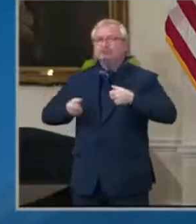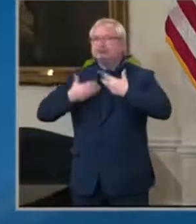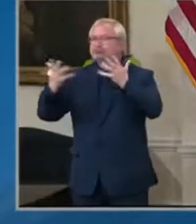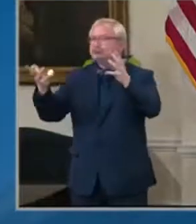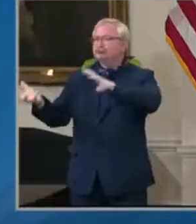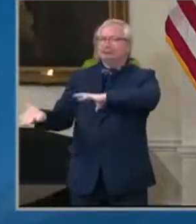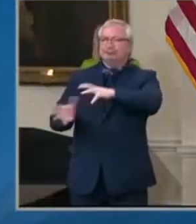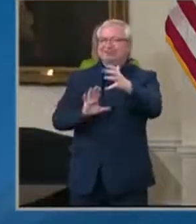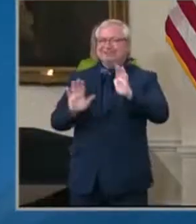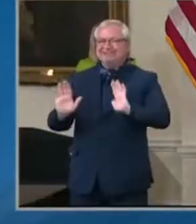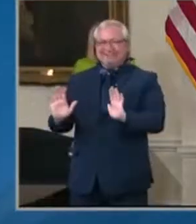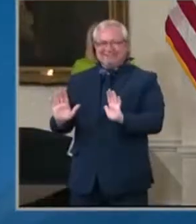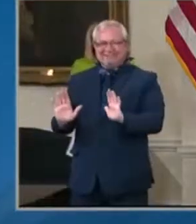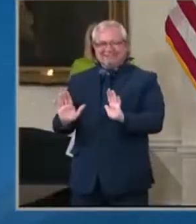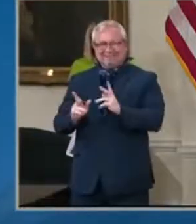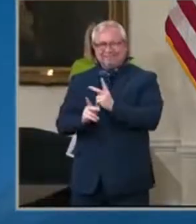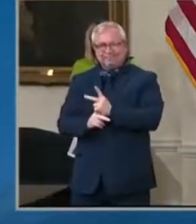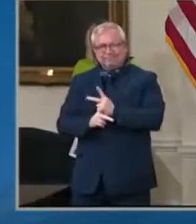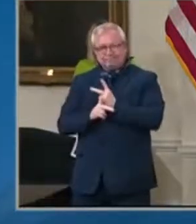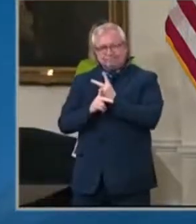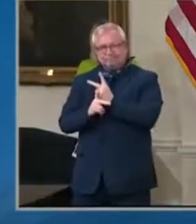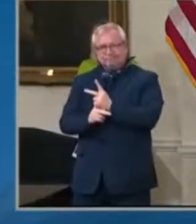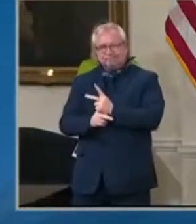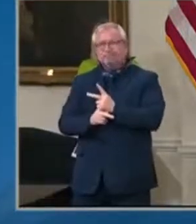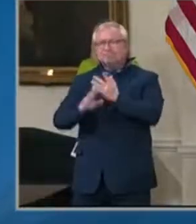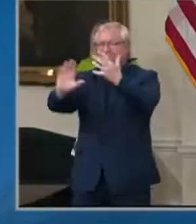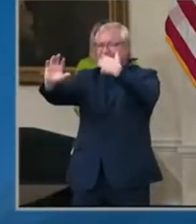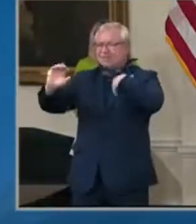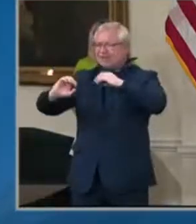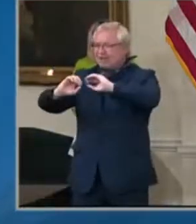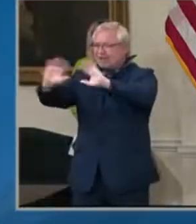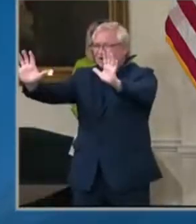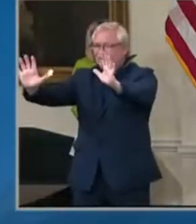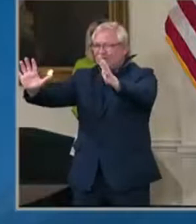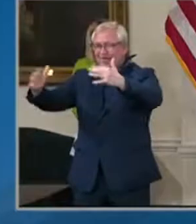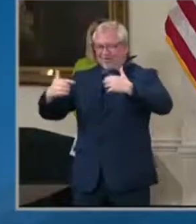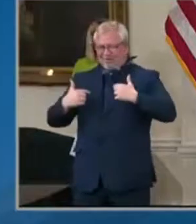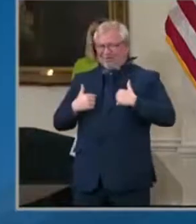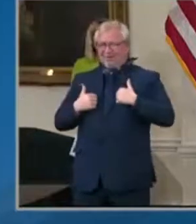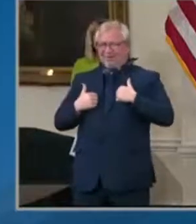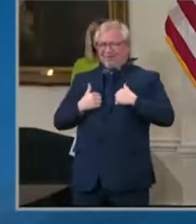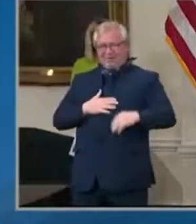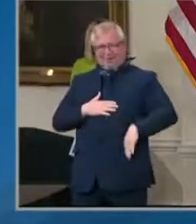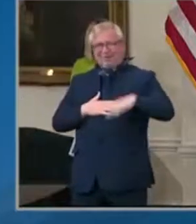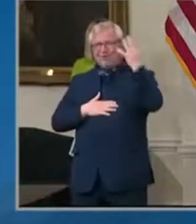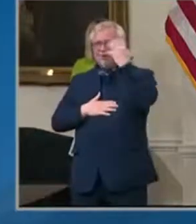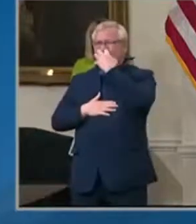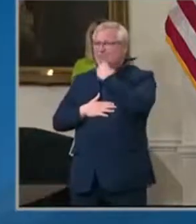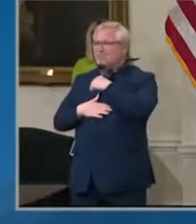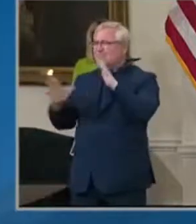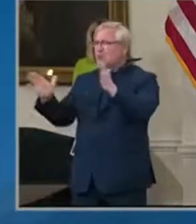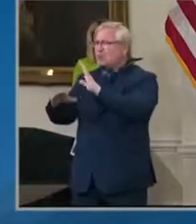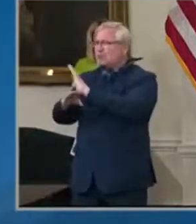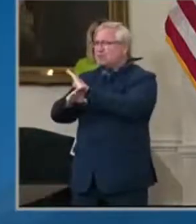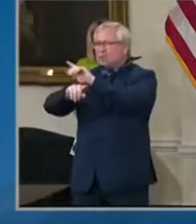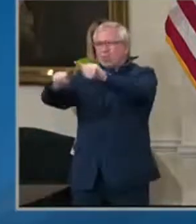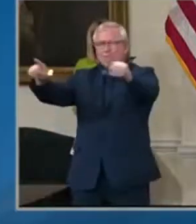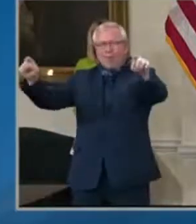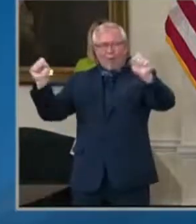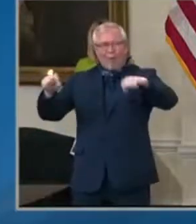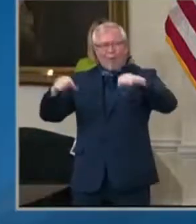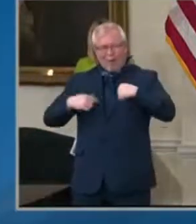I'm a lifelong small businessman, and the entire focus of my